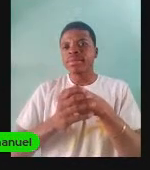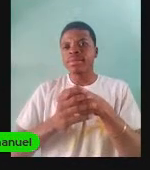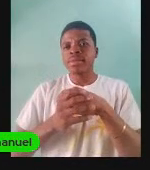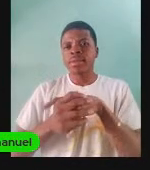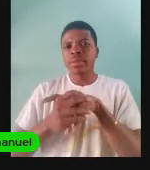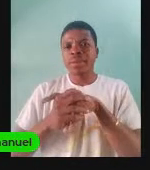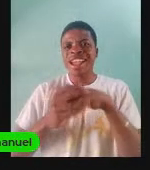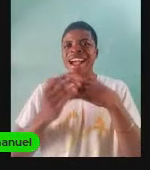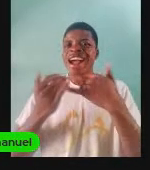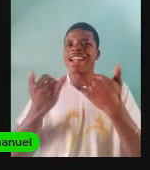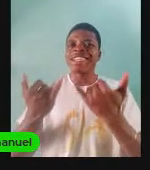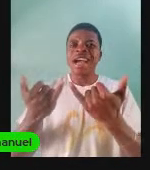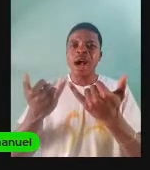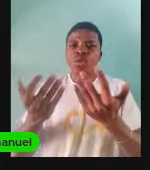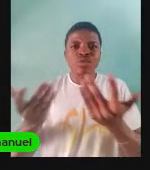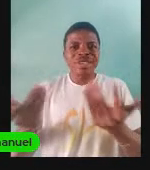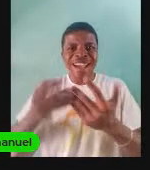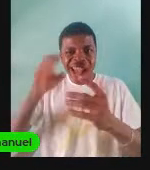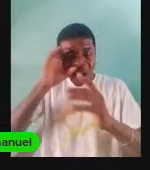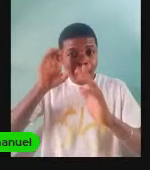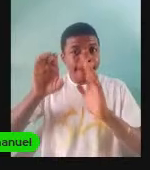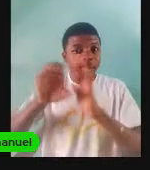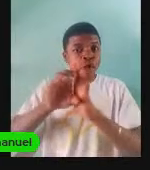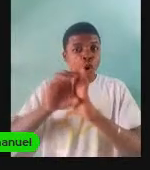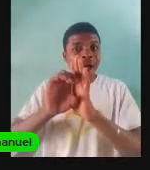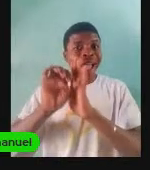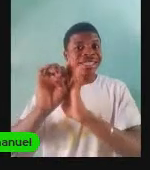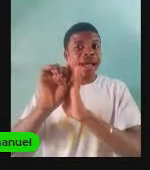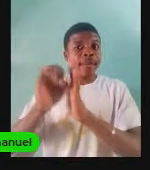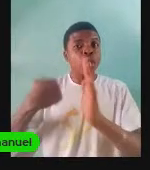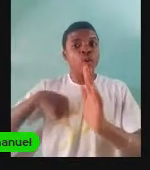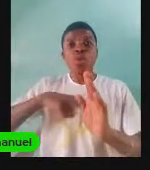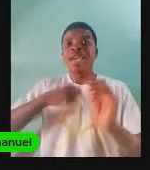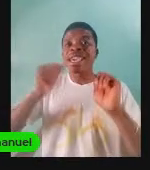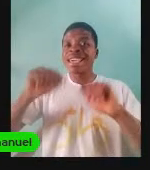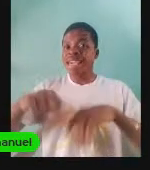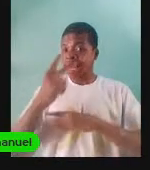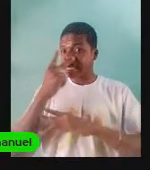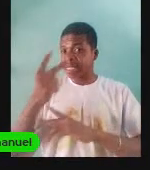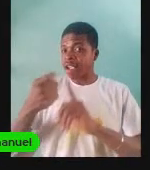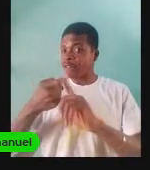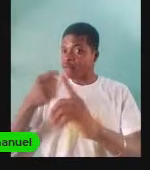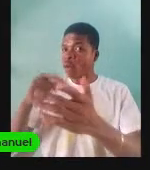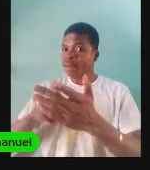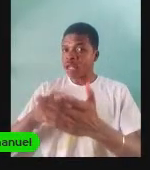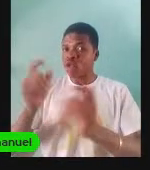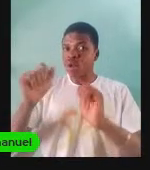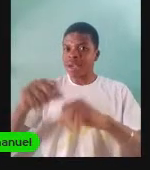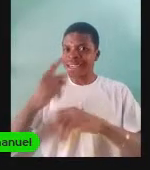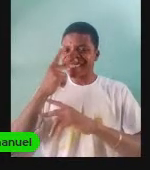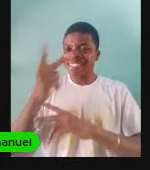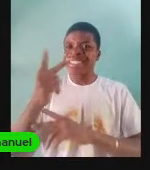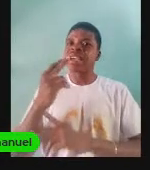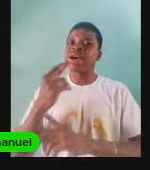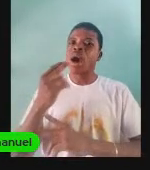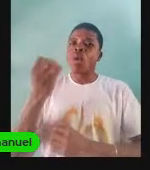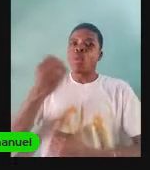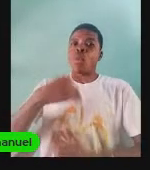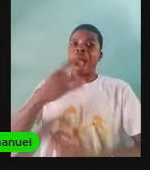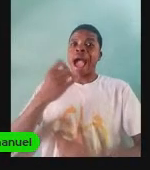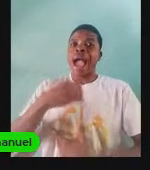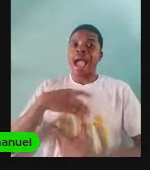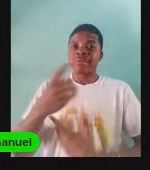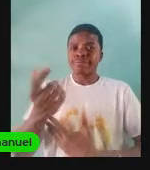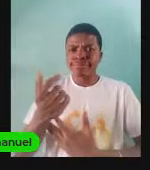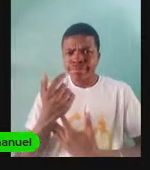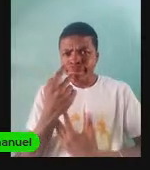So now here are pictures example. You can see from this, you can see the white chest is standing out. You